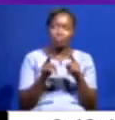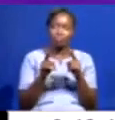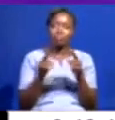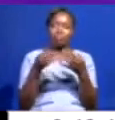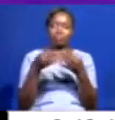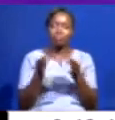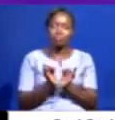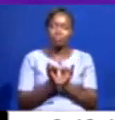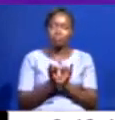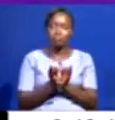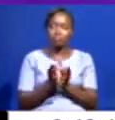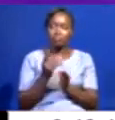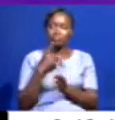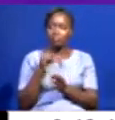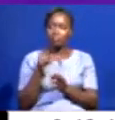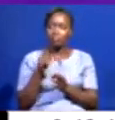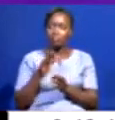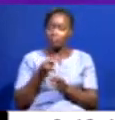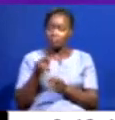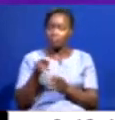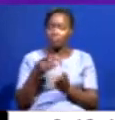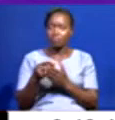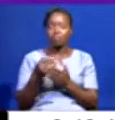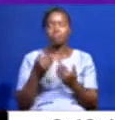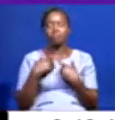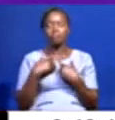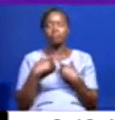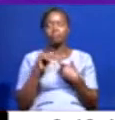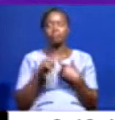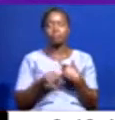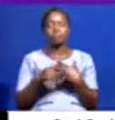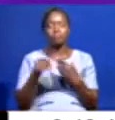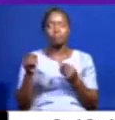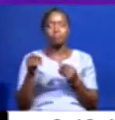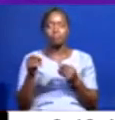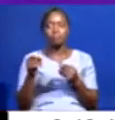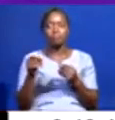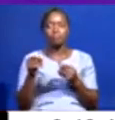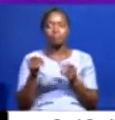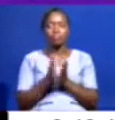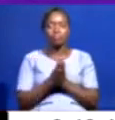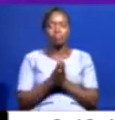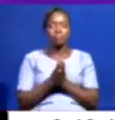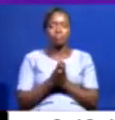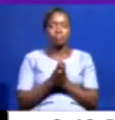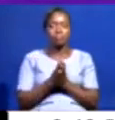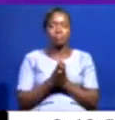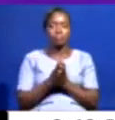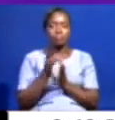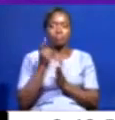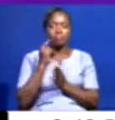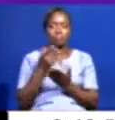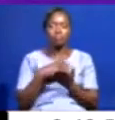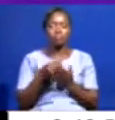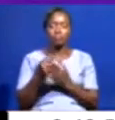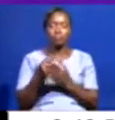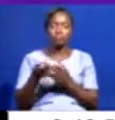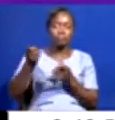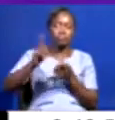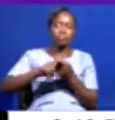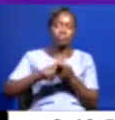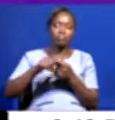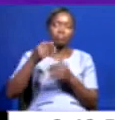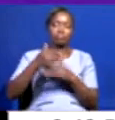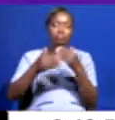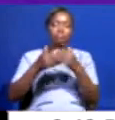familia. So huyu mama akipata pesa ataanza kwenda soko kwa hardware, ananunulia mabati,